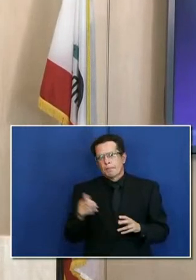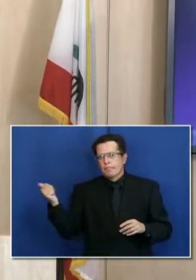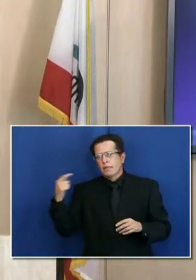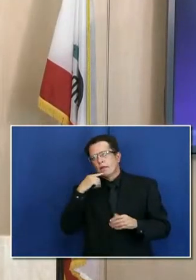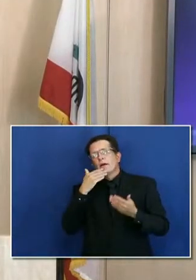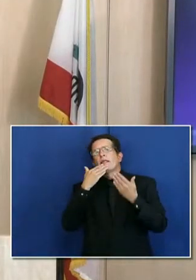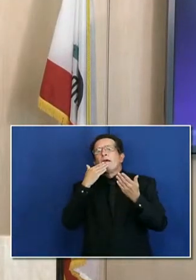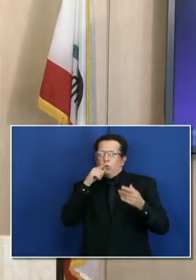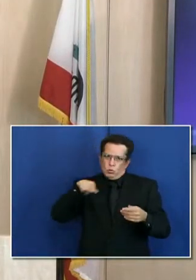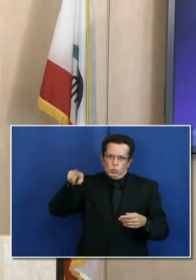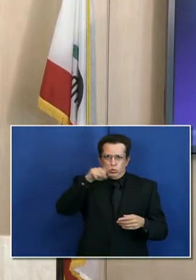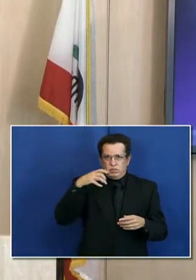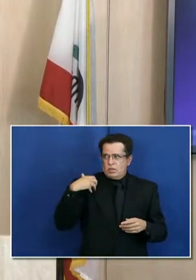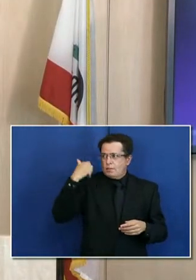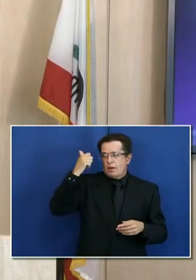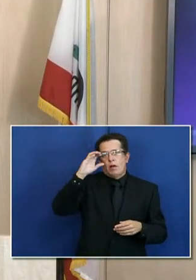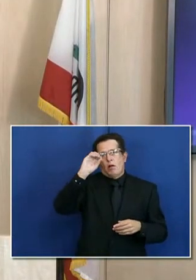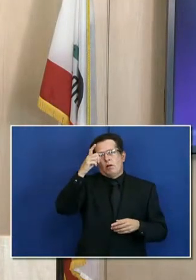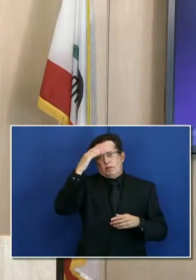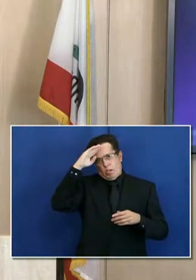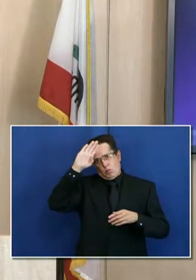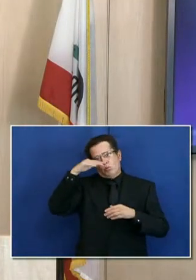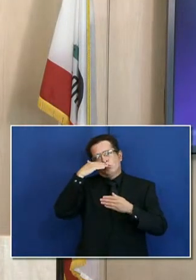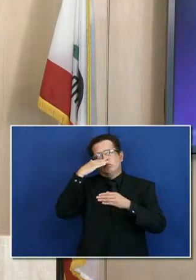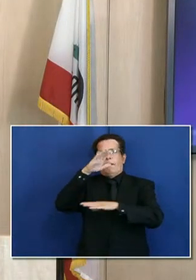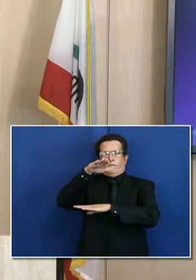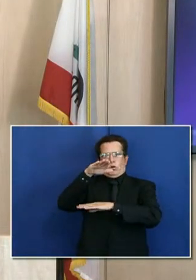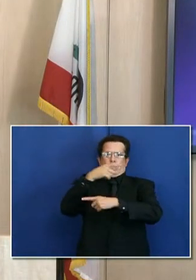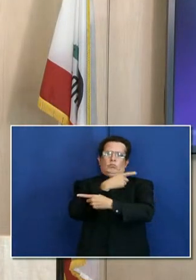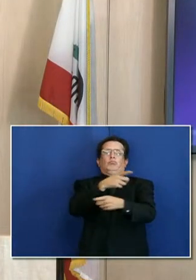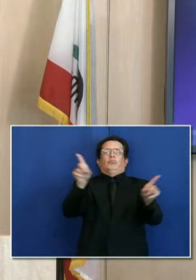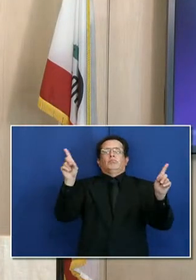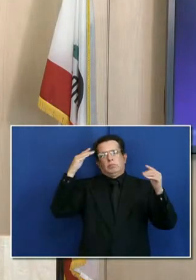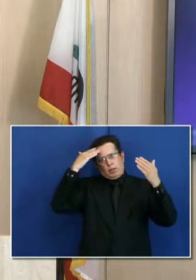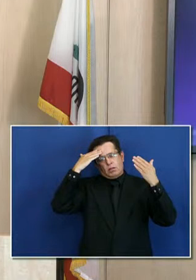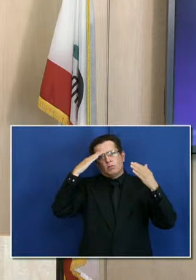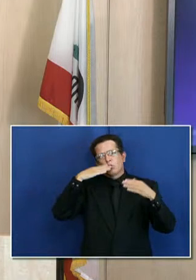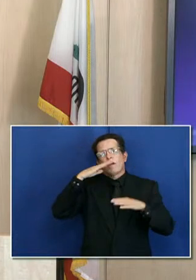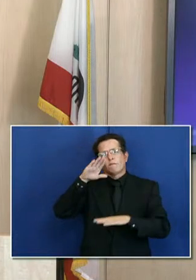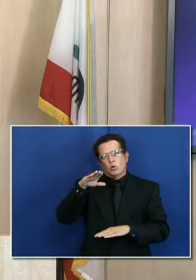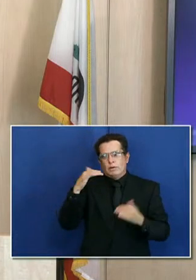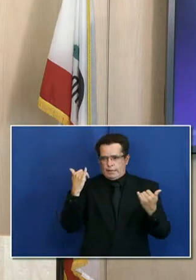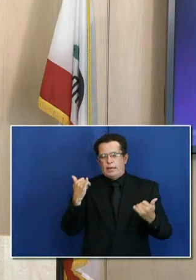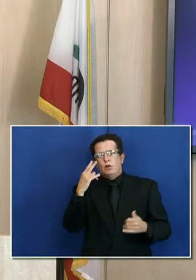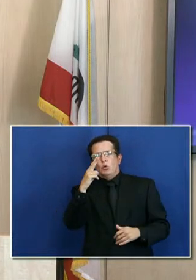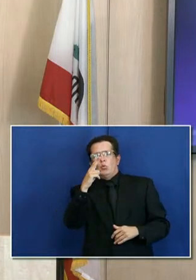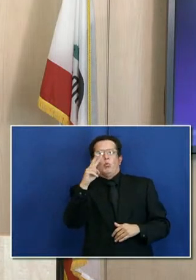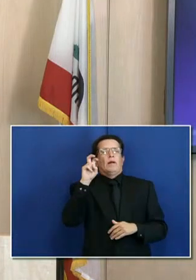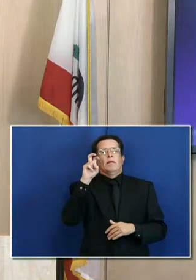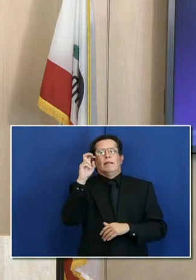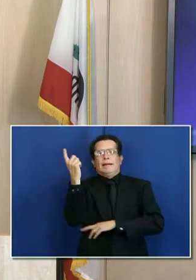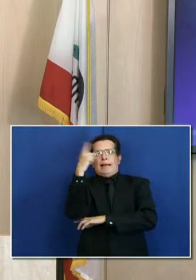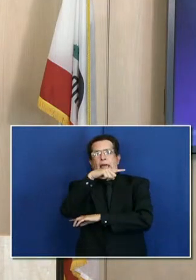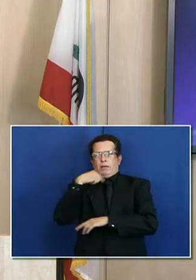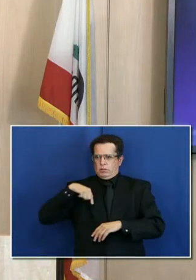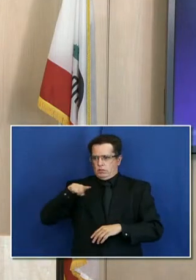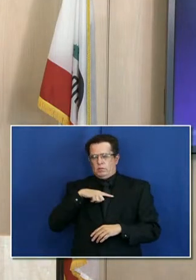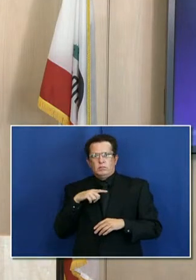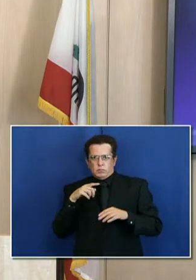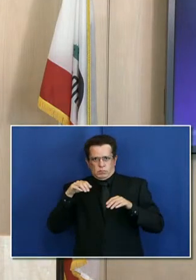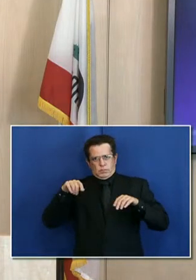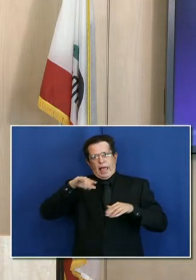Thank you, Chairman Cox, and good afternoon. Today is the 200th day our Emergency Operations Center has been activated in response to